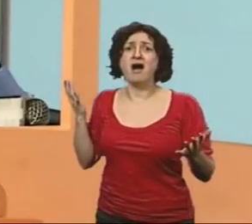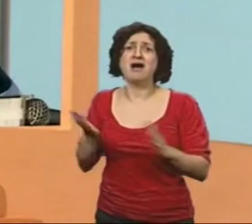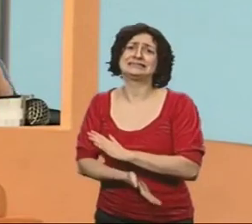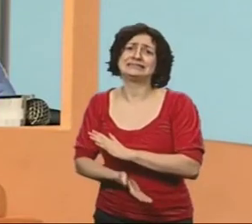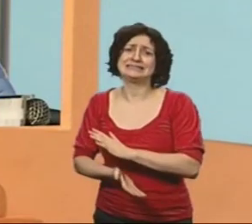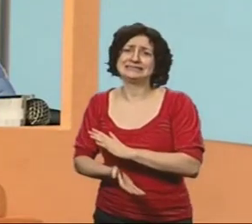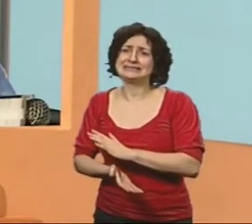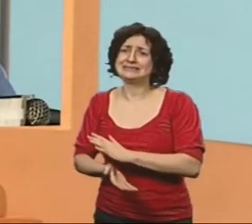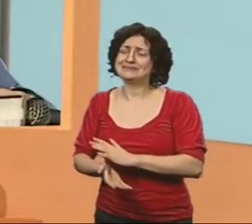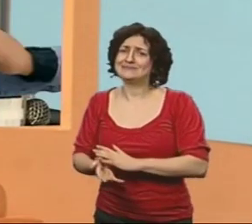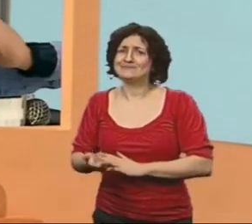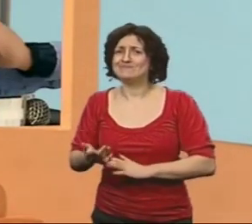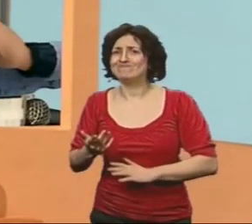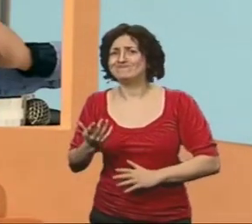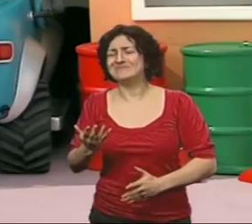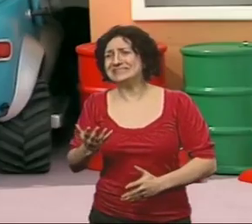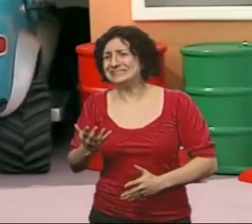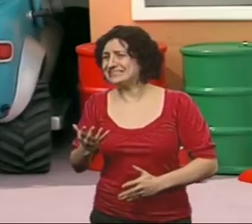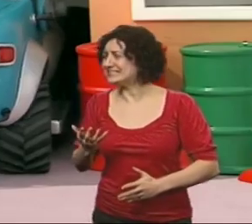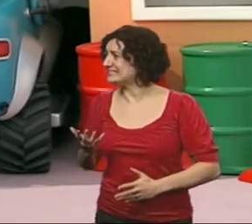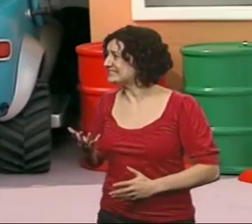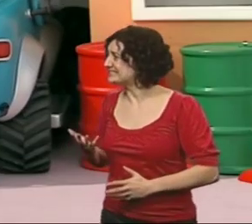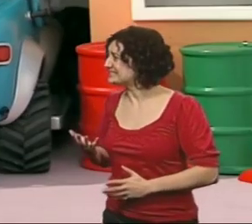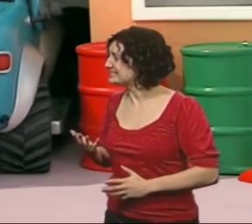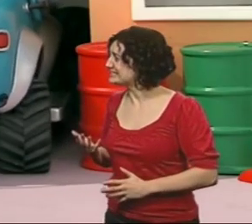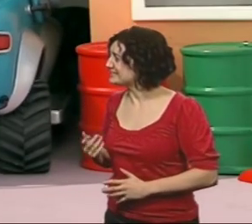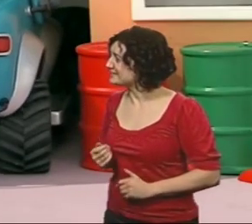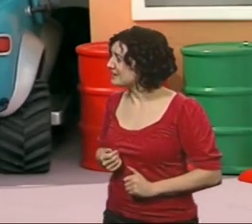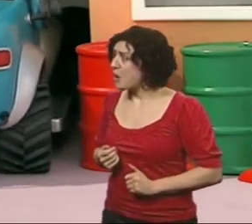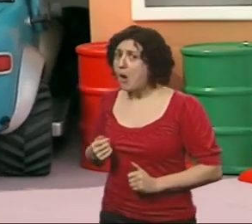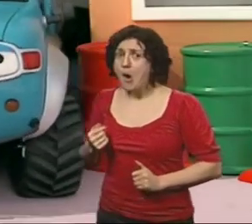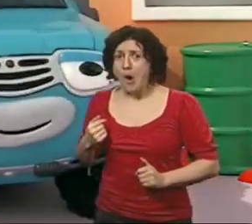Oh, that's got to work, that. Oh, I felt that. Look out!